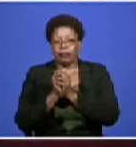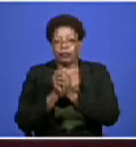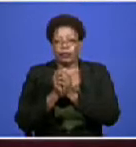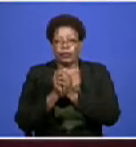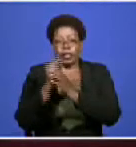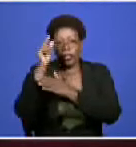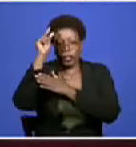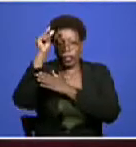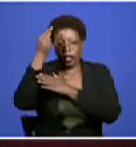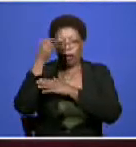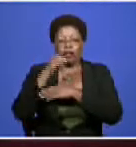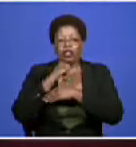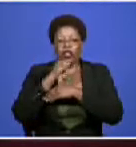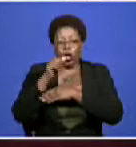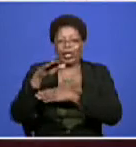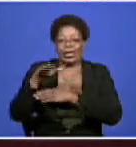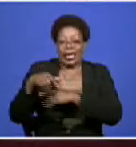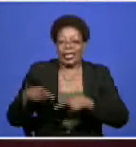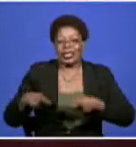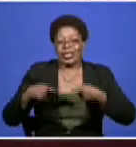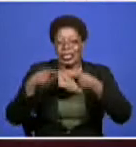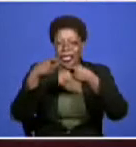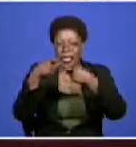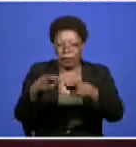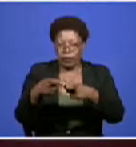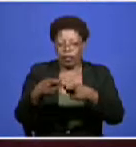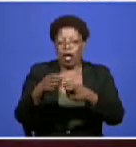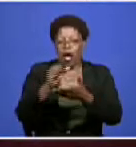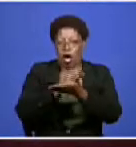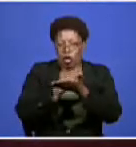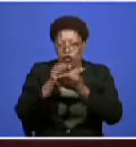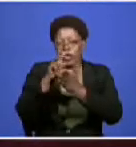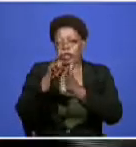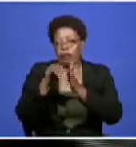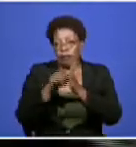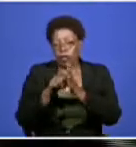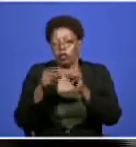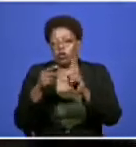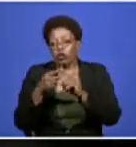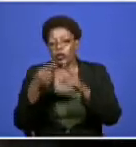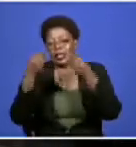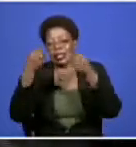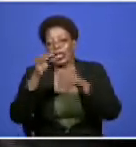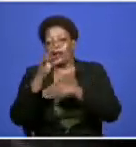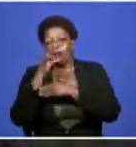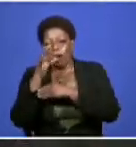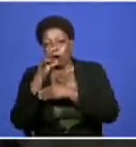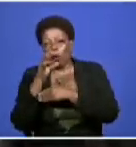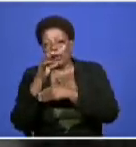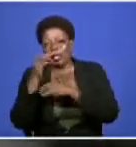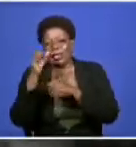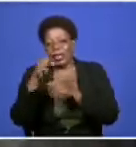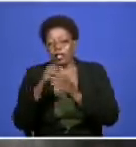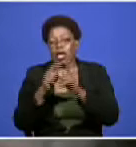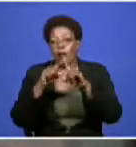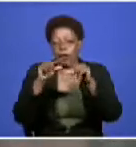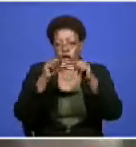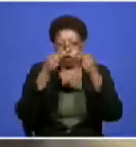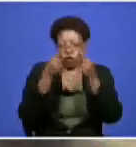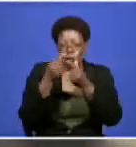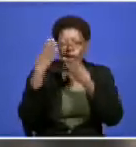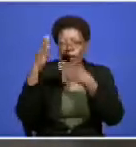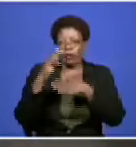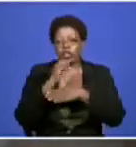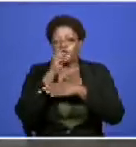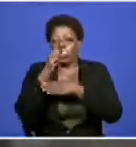The government has not yet given the nod to the whole issue of decriminalizing marijuana, but a group of Bahamians out there are ensuring they're